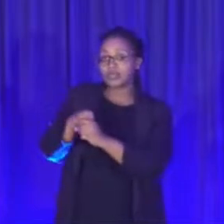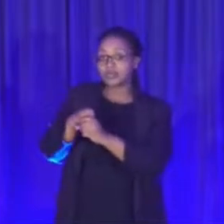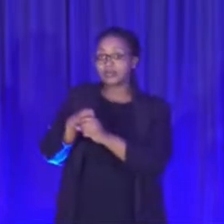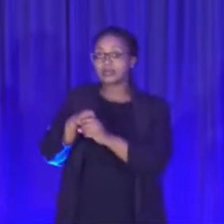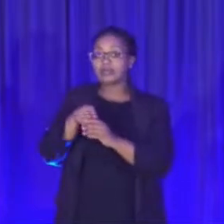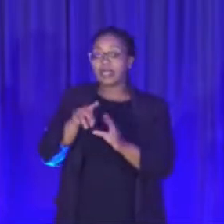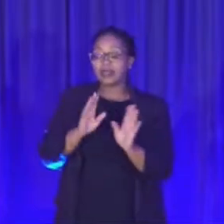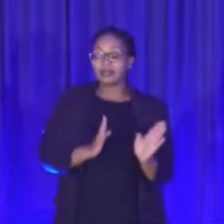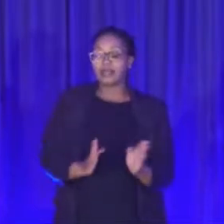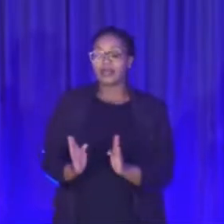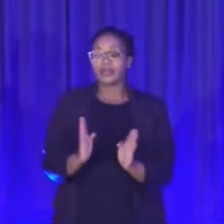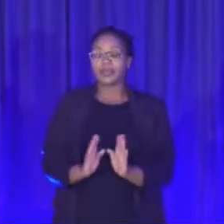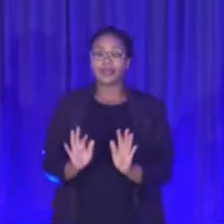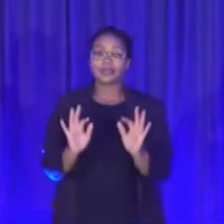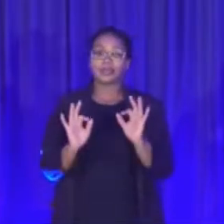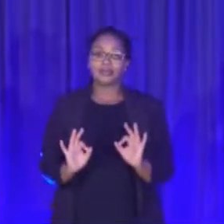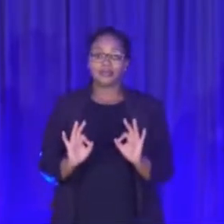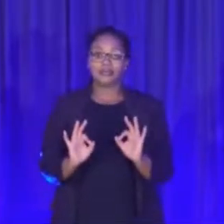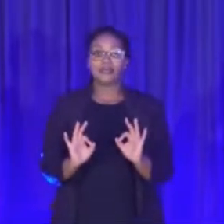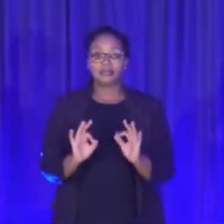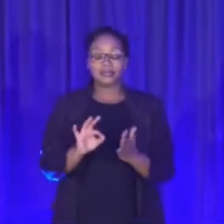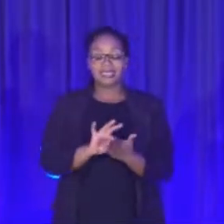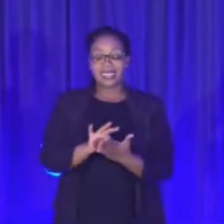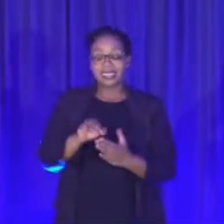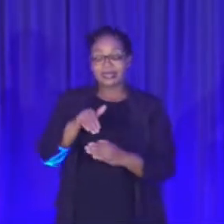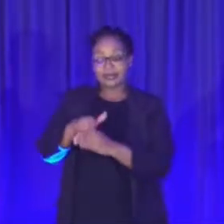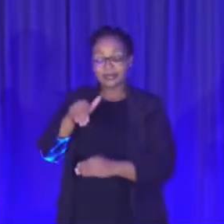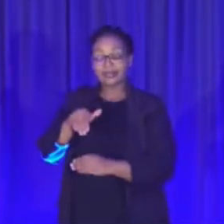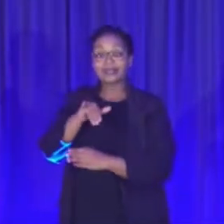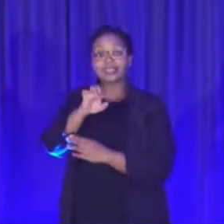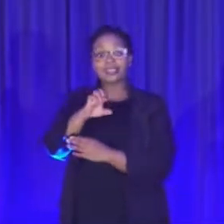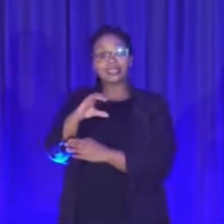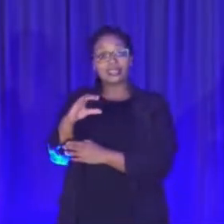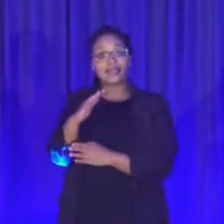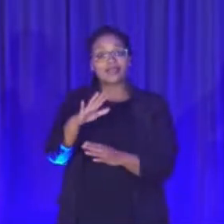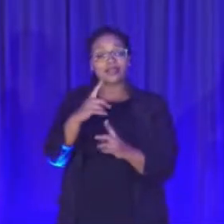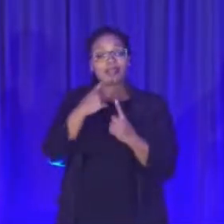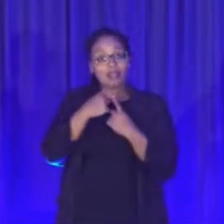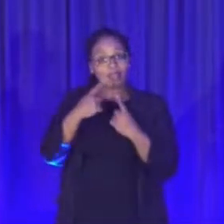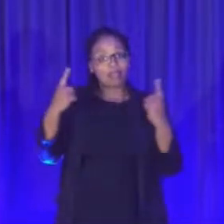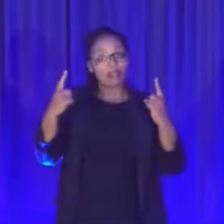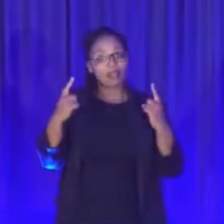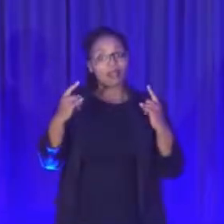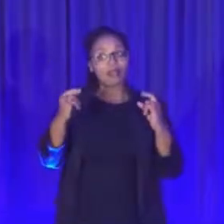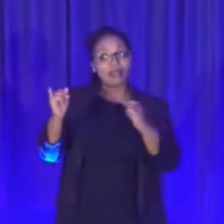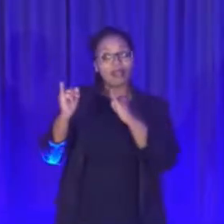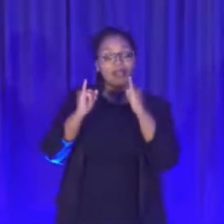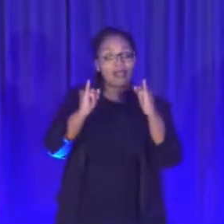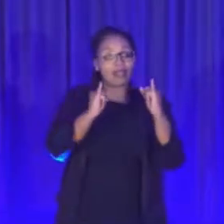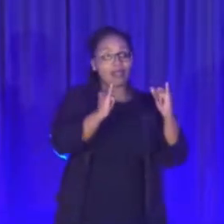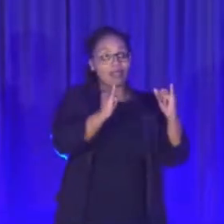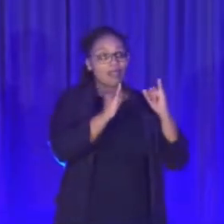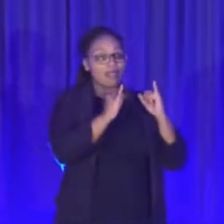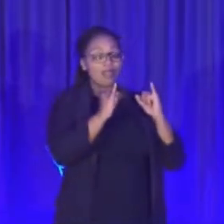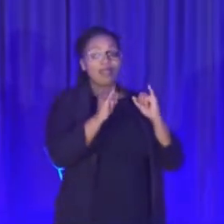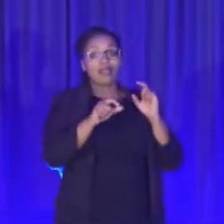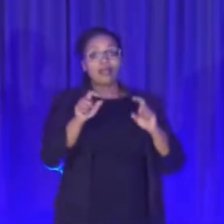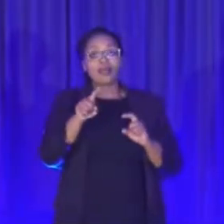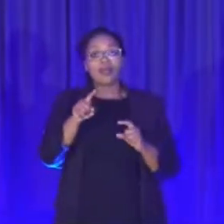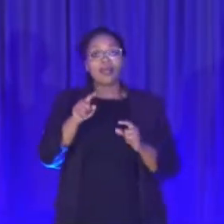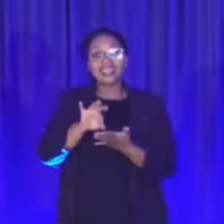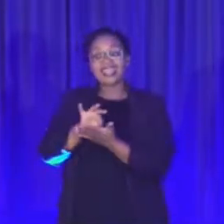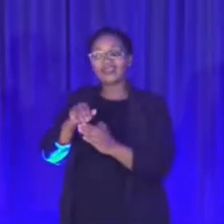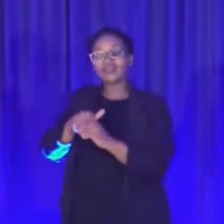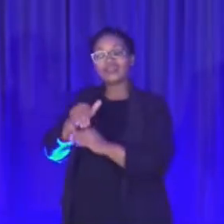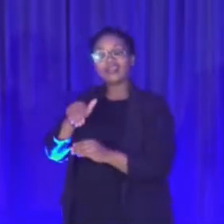has issued a public notice inviting comments on proposed election deposits.